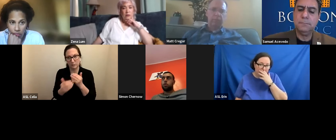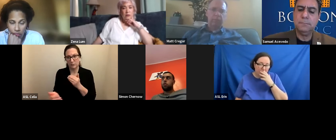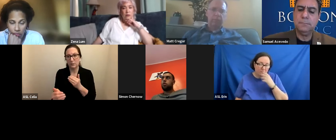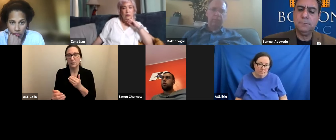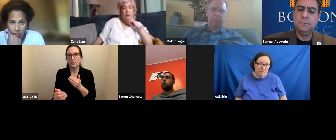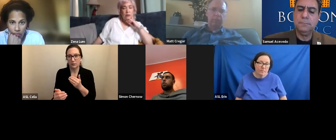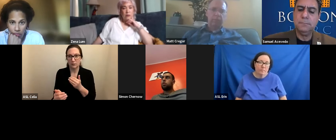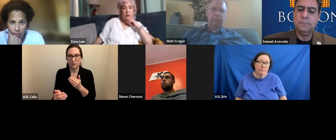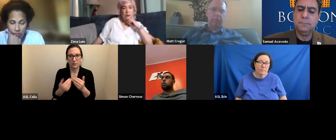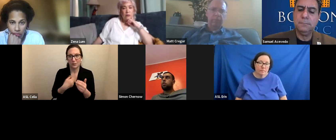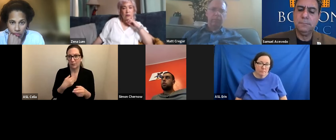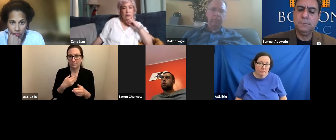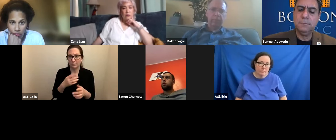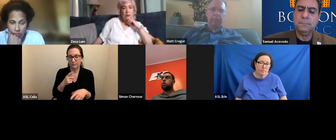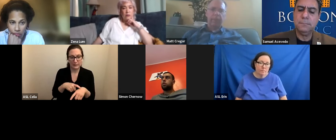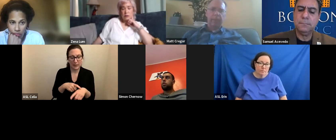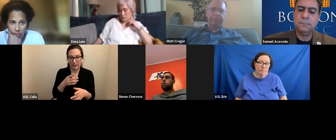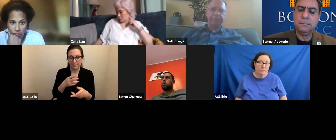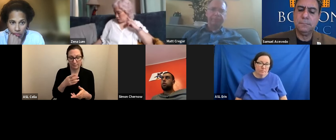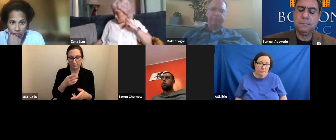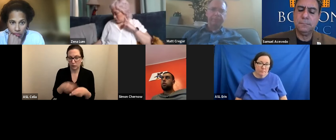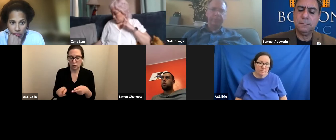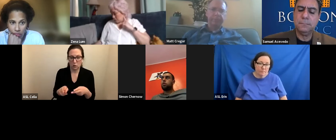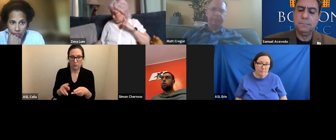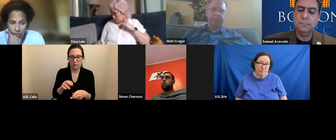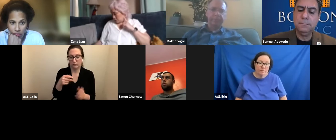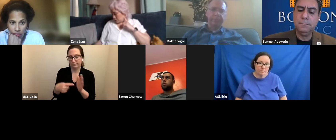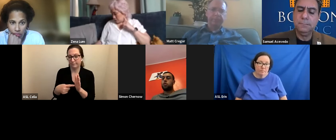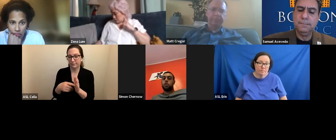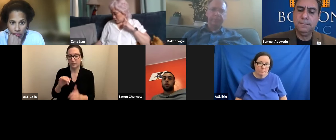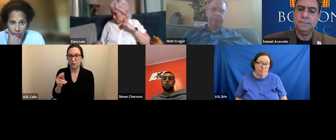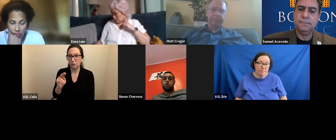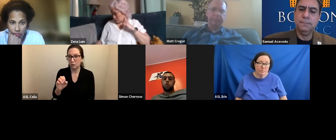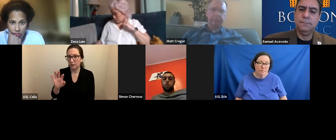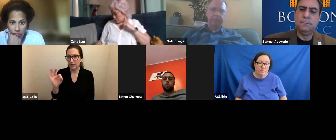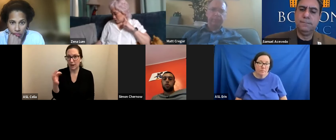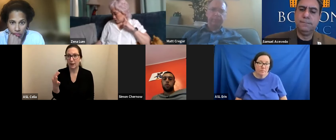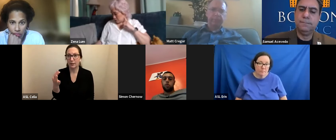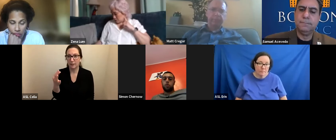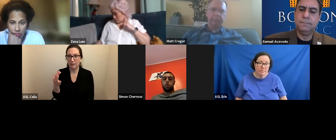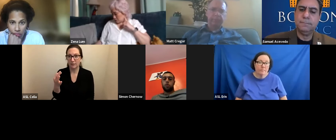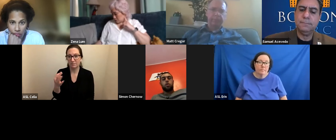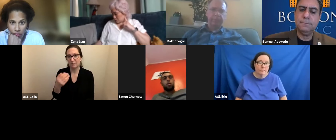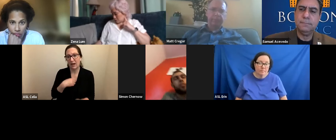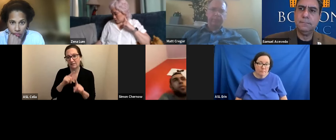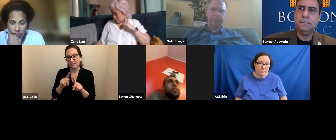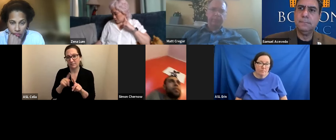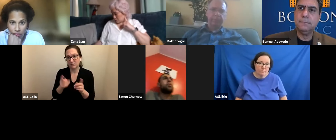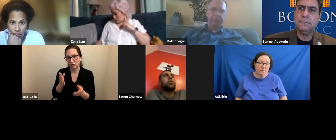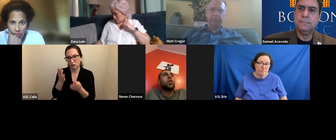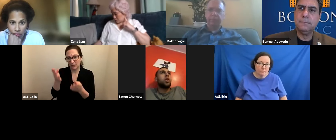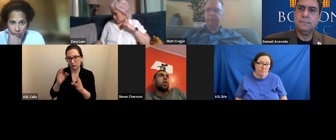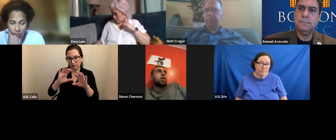very short timeline of June 9th. And so these are merely suggestions,